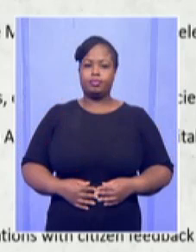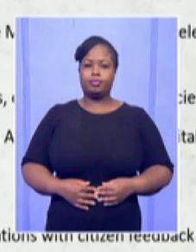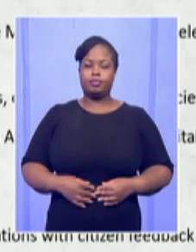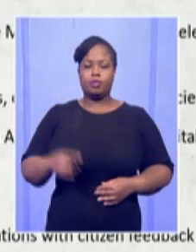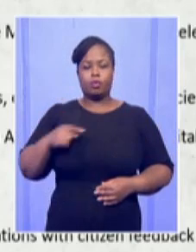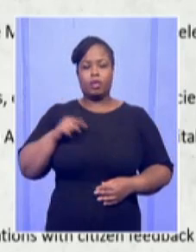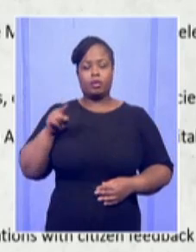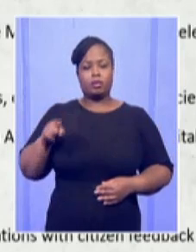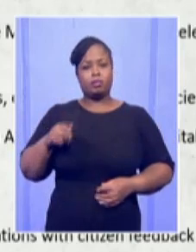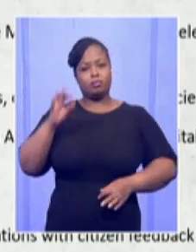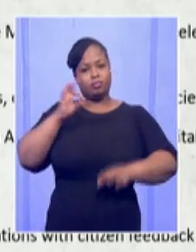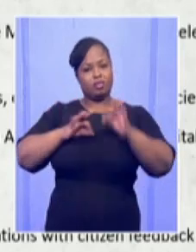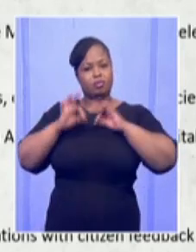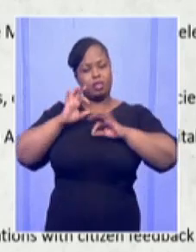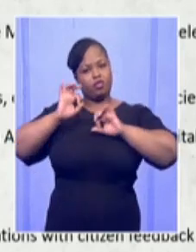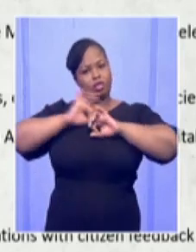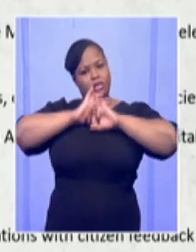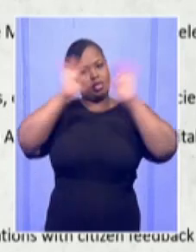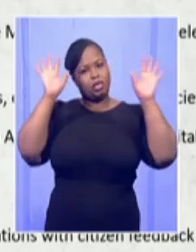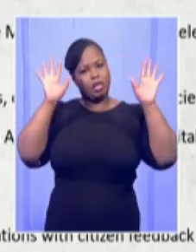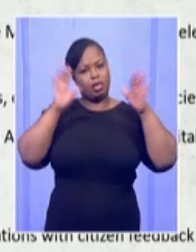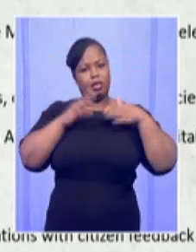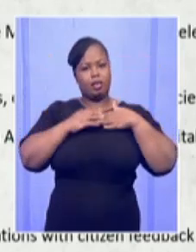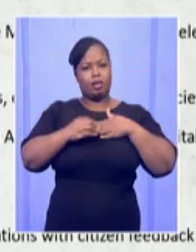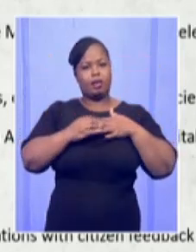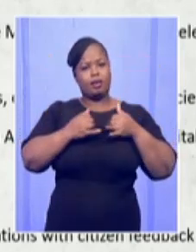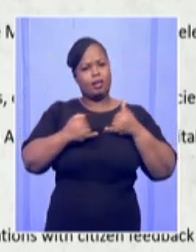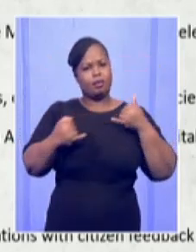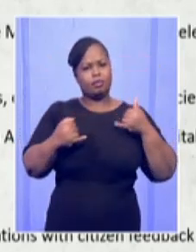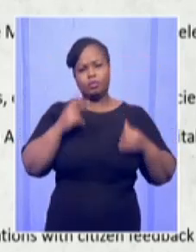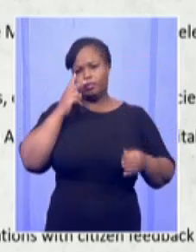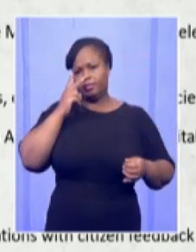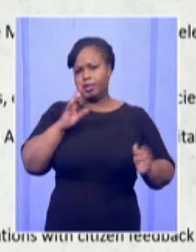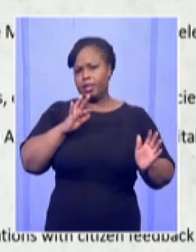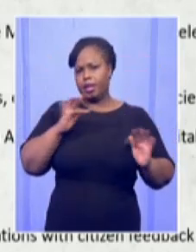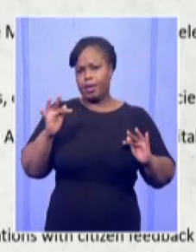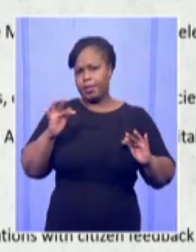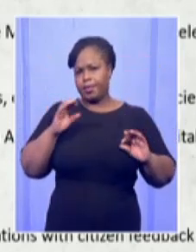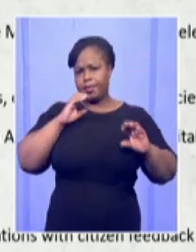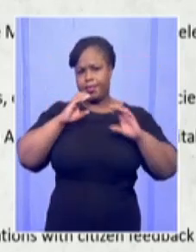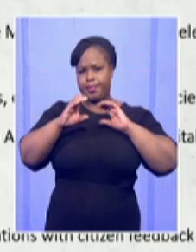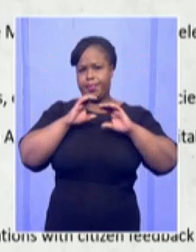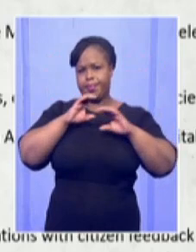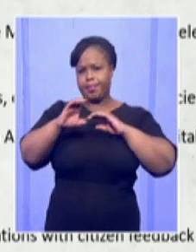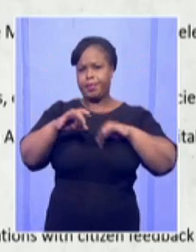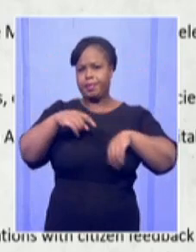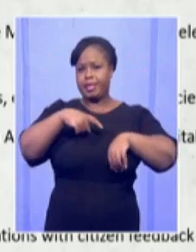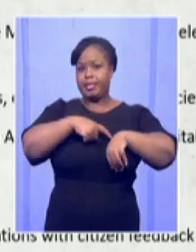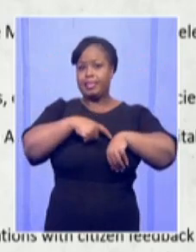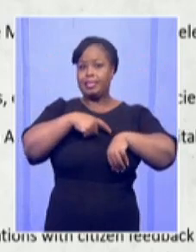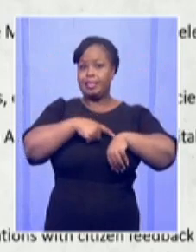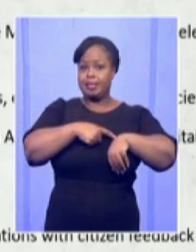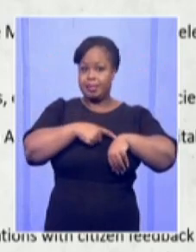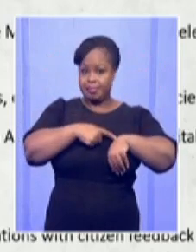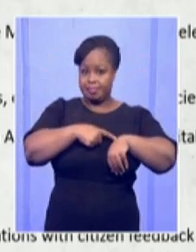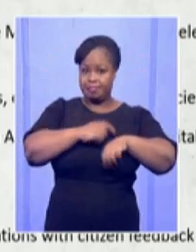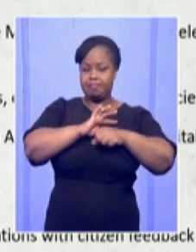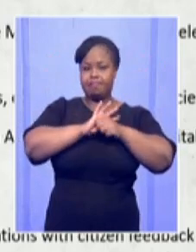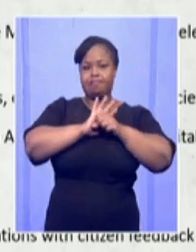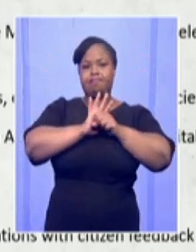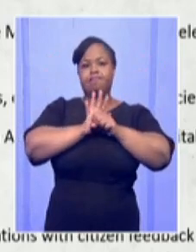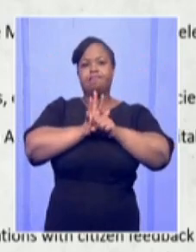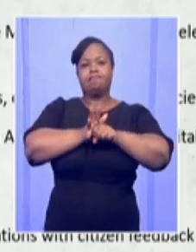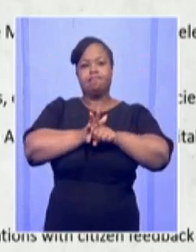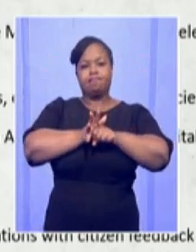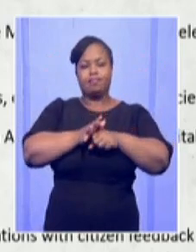clear, concise guidelines in terms of how to communicate during times of pandemics.